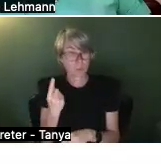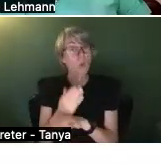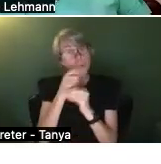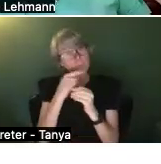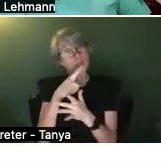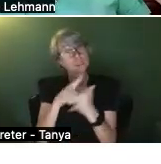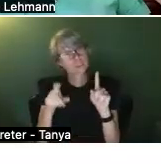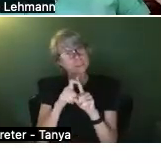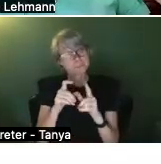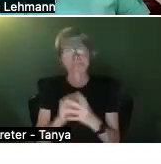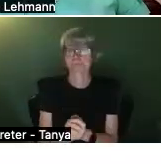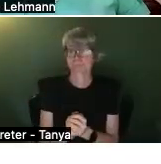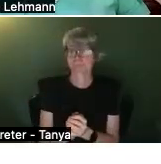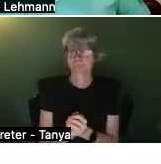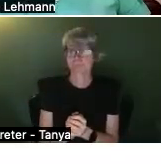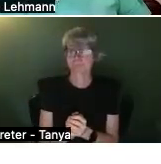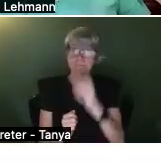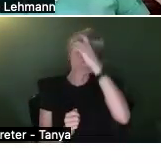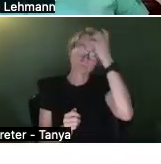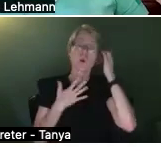So Sarah, back in